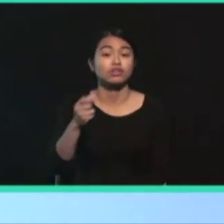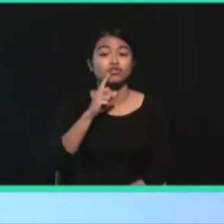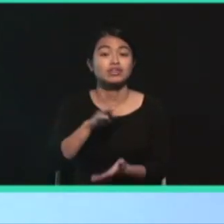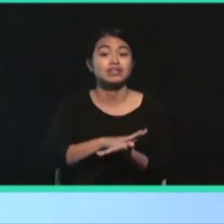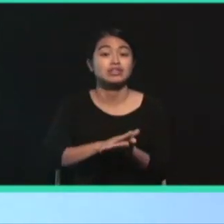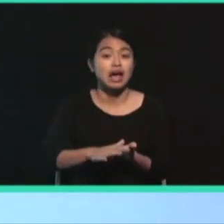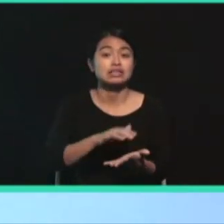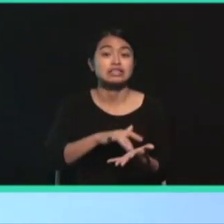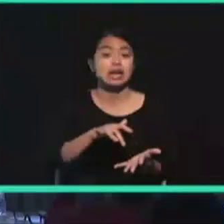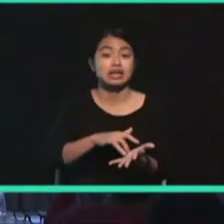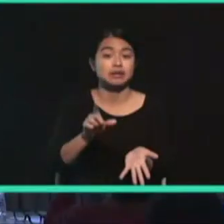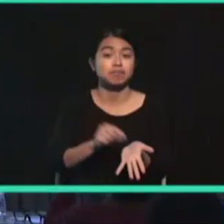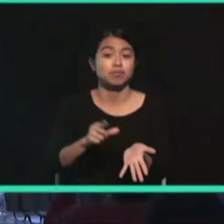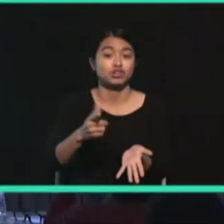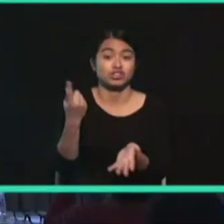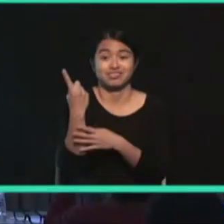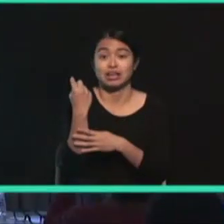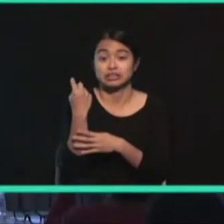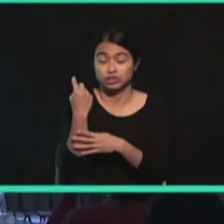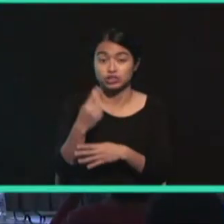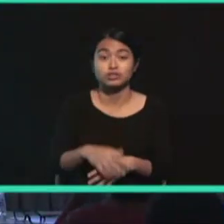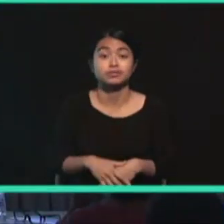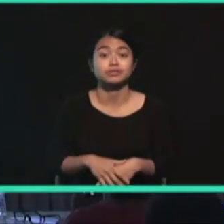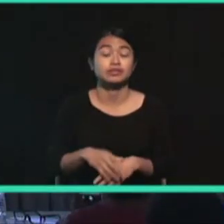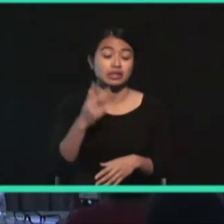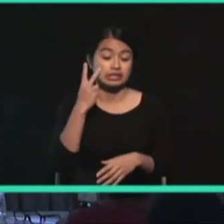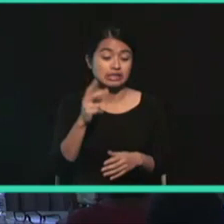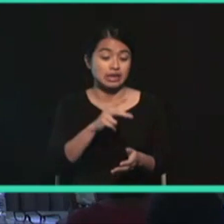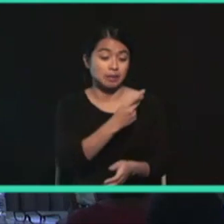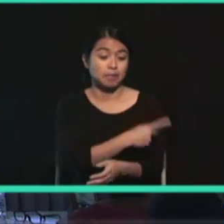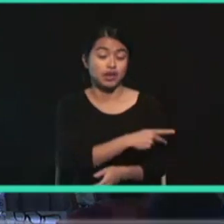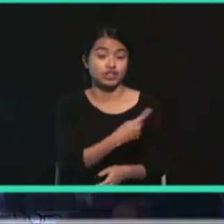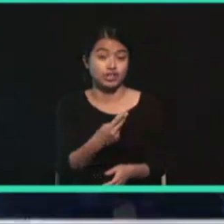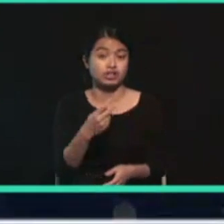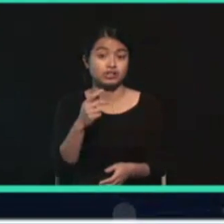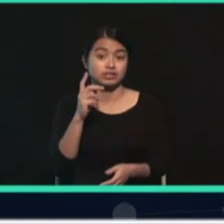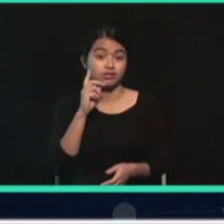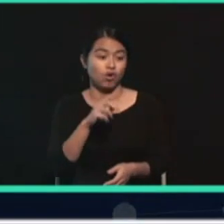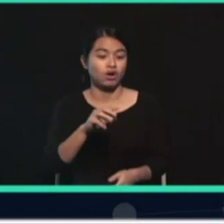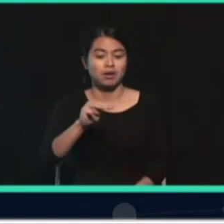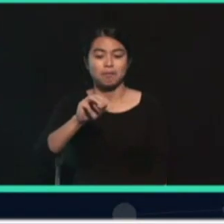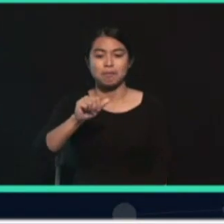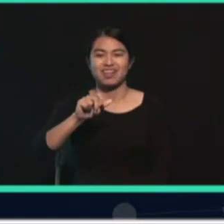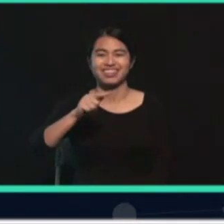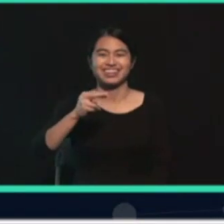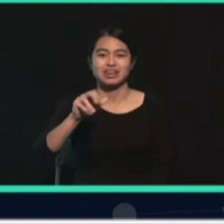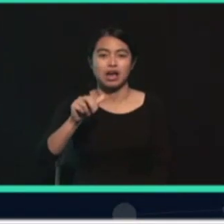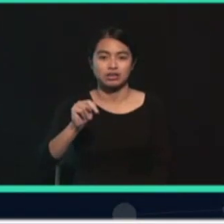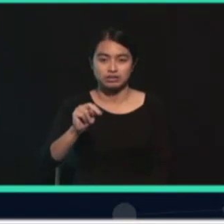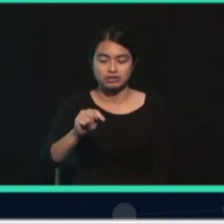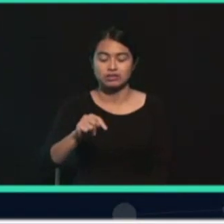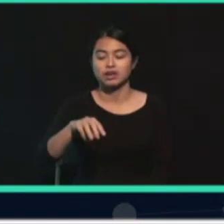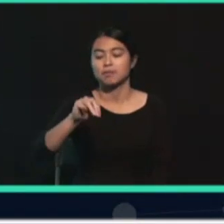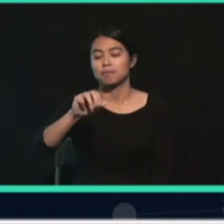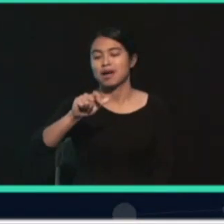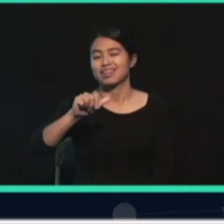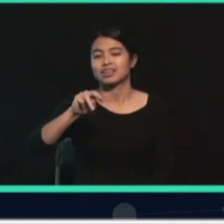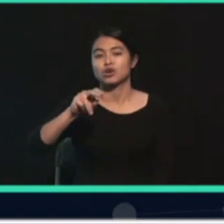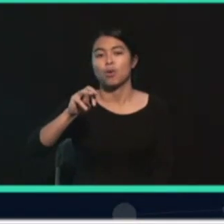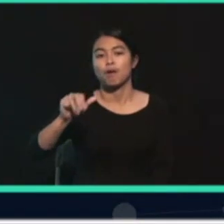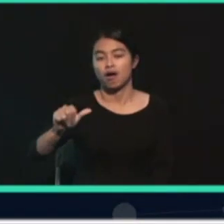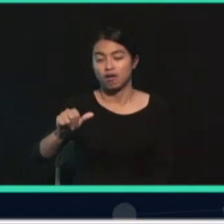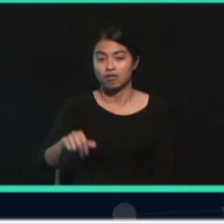study published last year. They looked at patients that were treated with malignant melanoma undergoing a certain